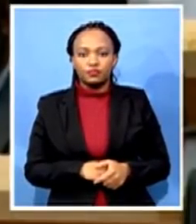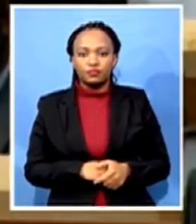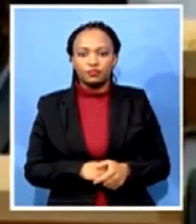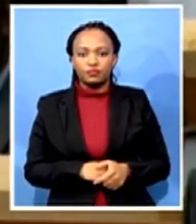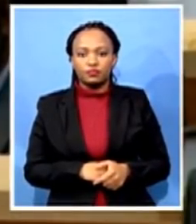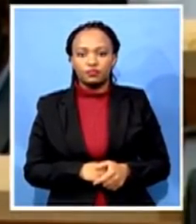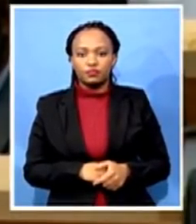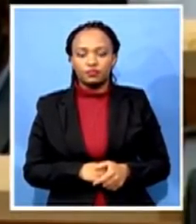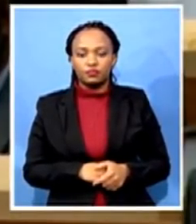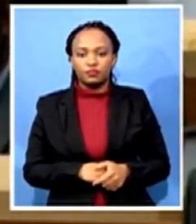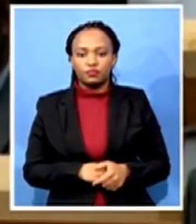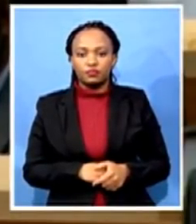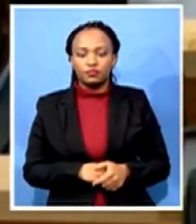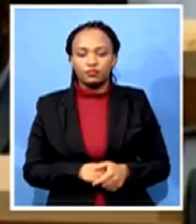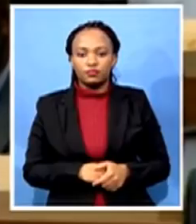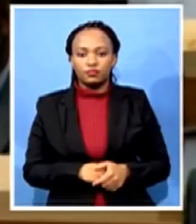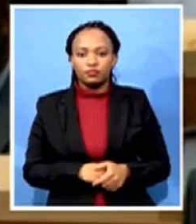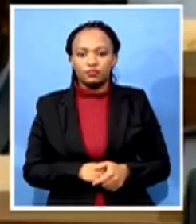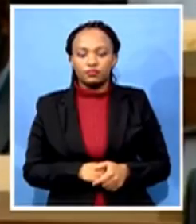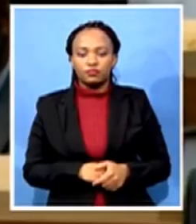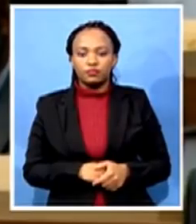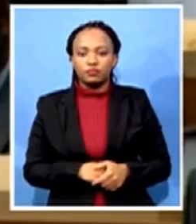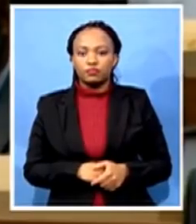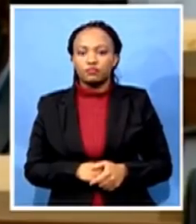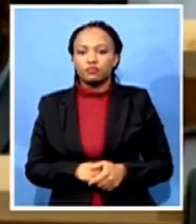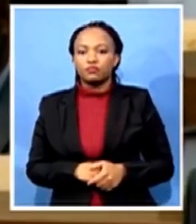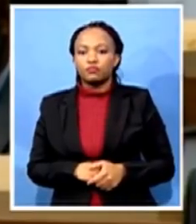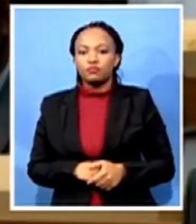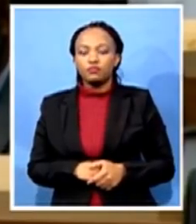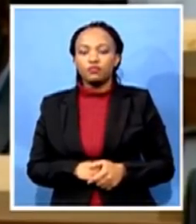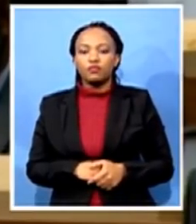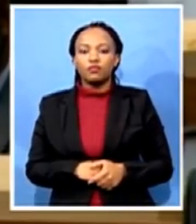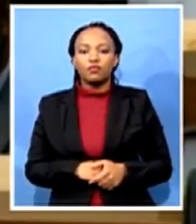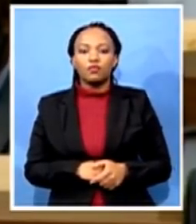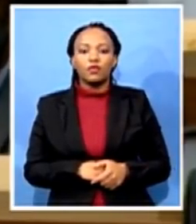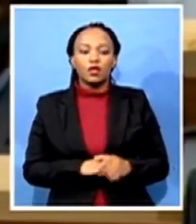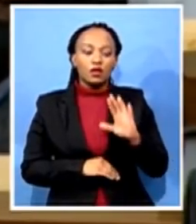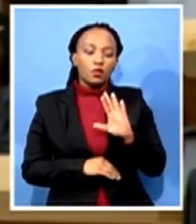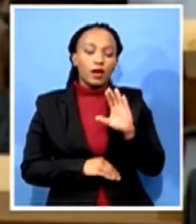There was, during 2010 and 2011,